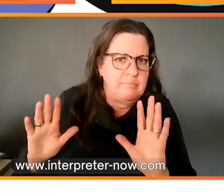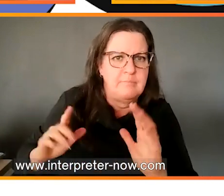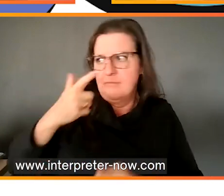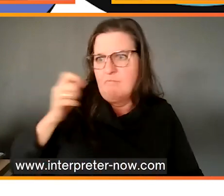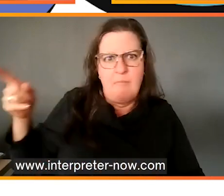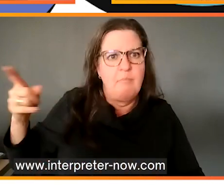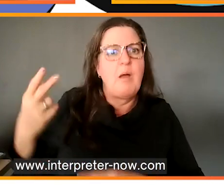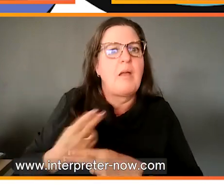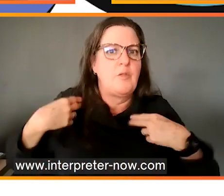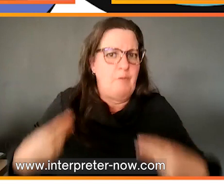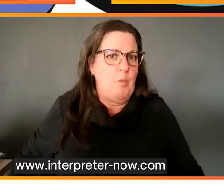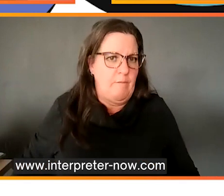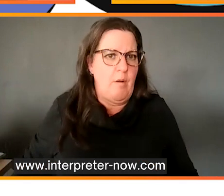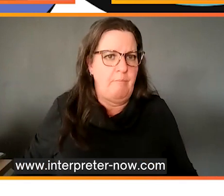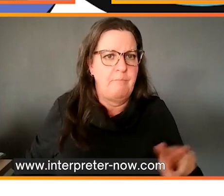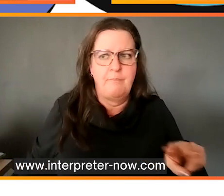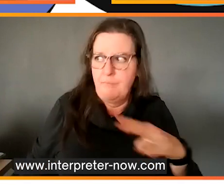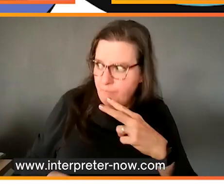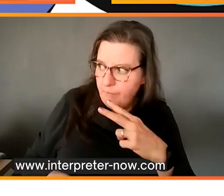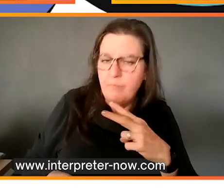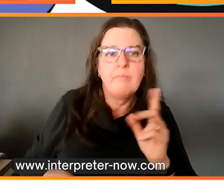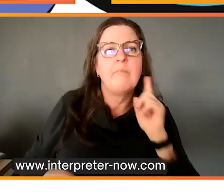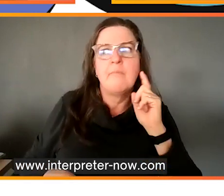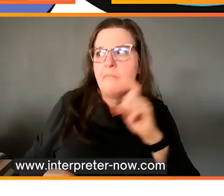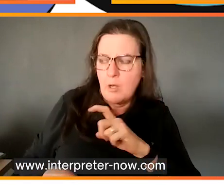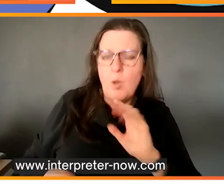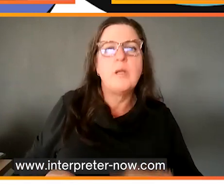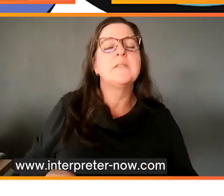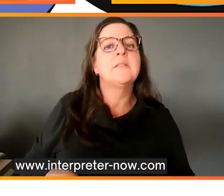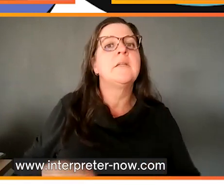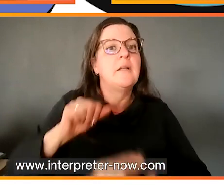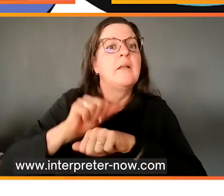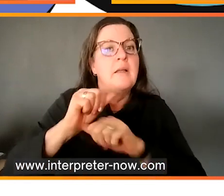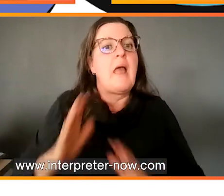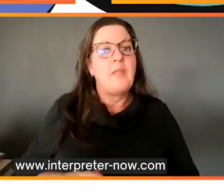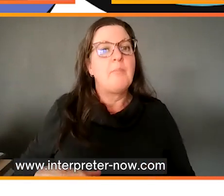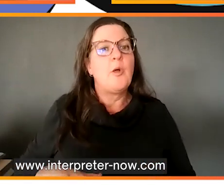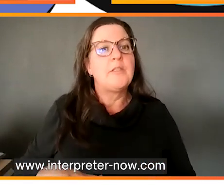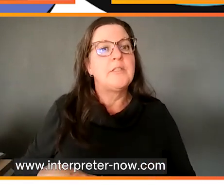tell because they're wearing a uniform. And